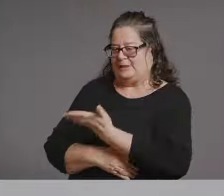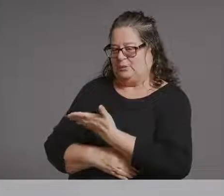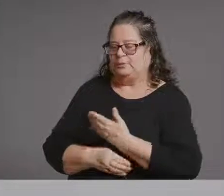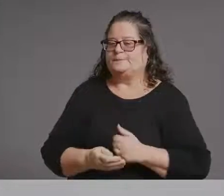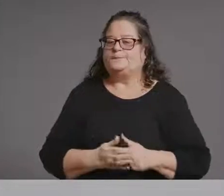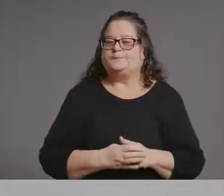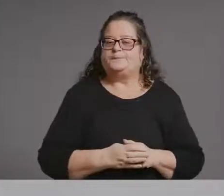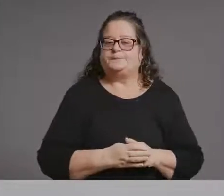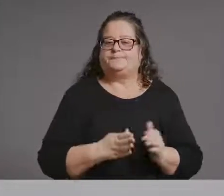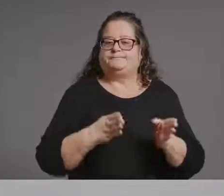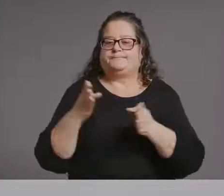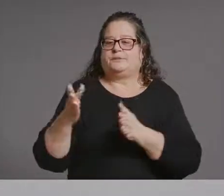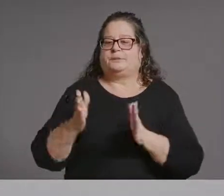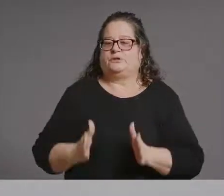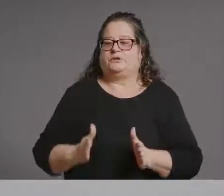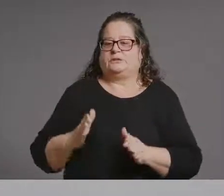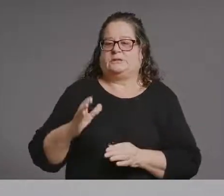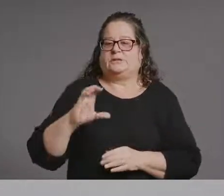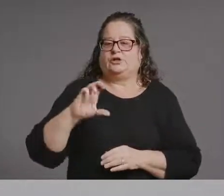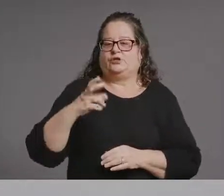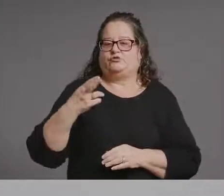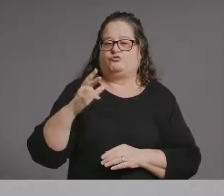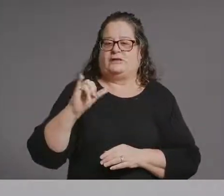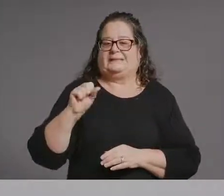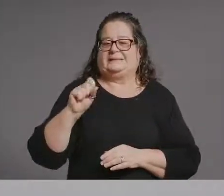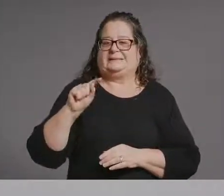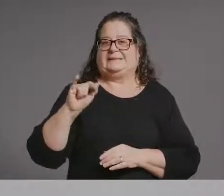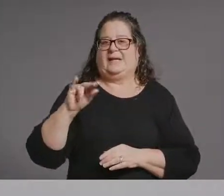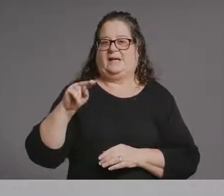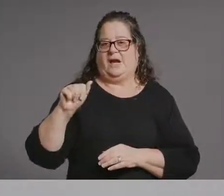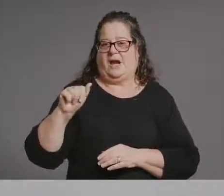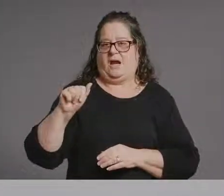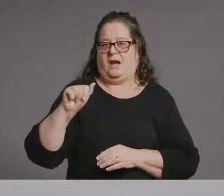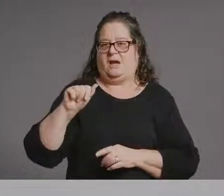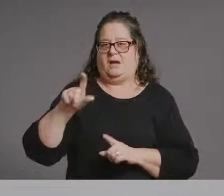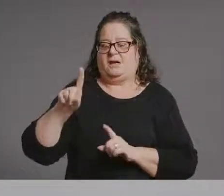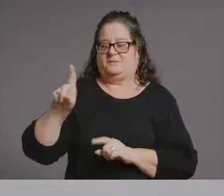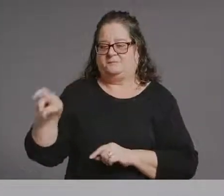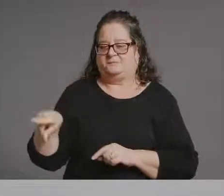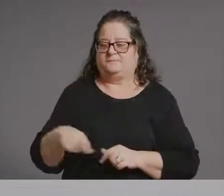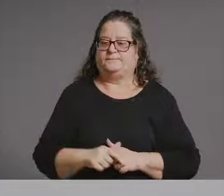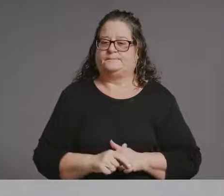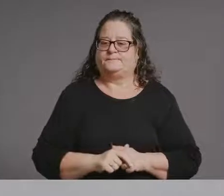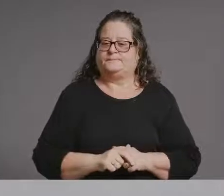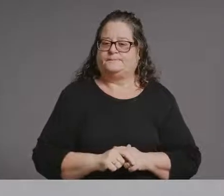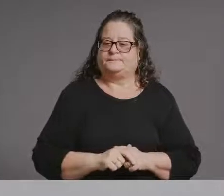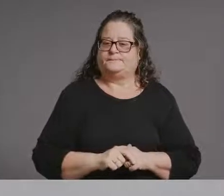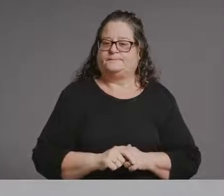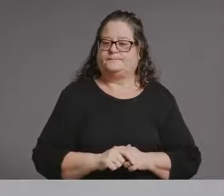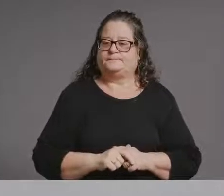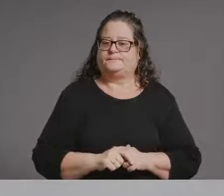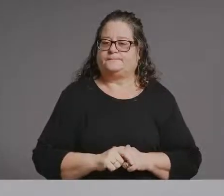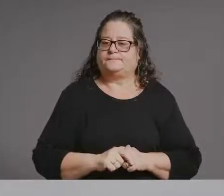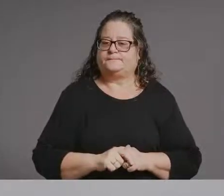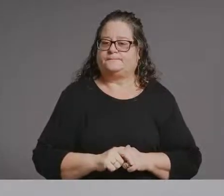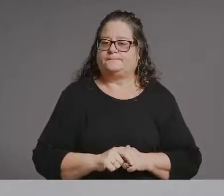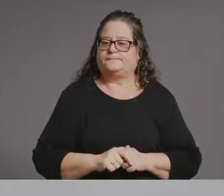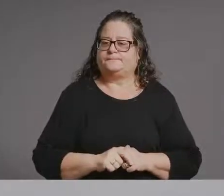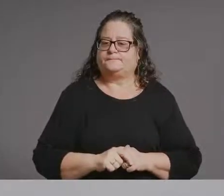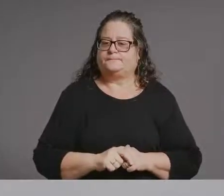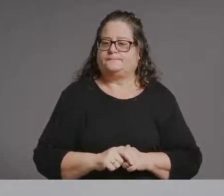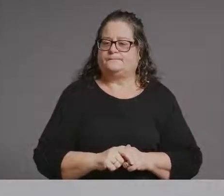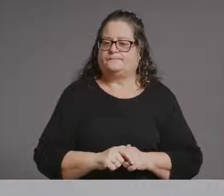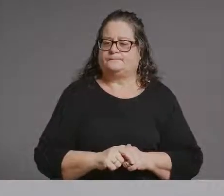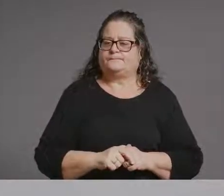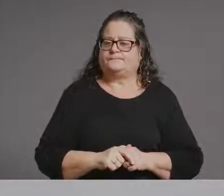Hi, Dr. Christ. So my question is kind of picking back off of what Howie and what I believe Alexandra just